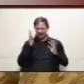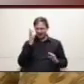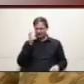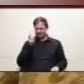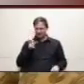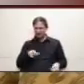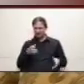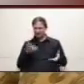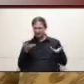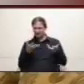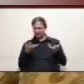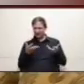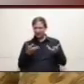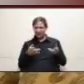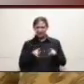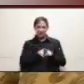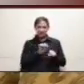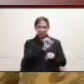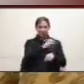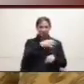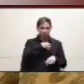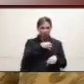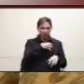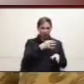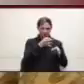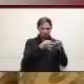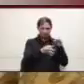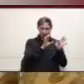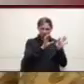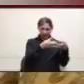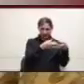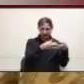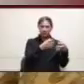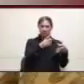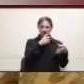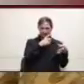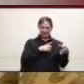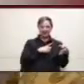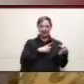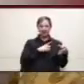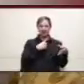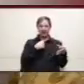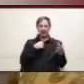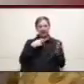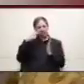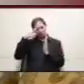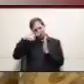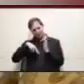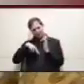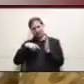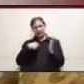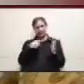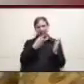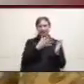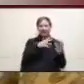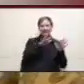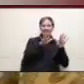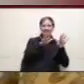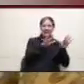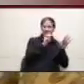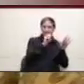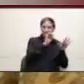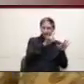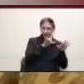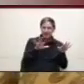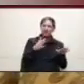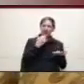some, even with your own party, there's some issues. I want you to tell us, because I can go to the City Press article, but there's a 10 million rand. Can you